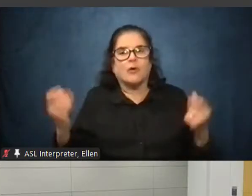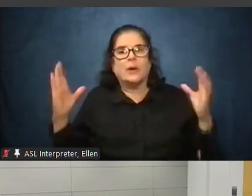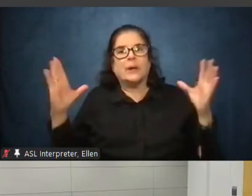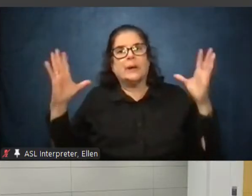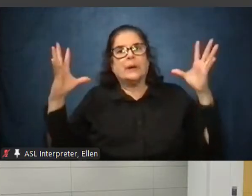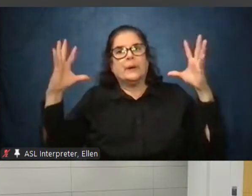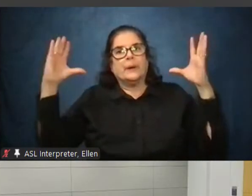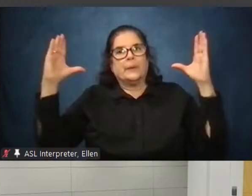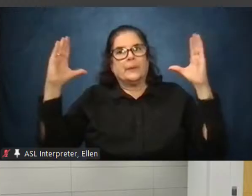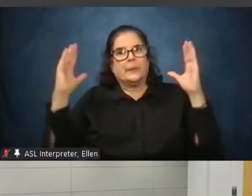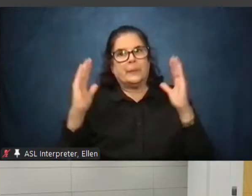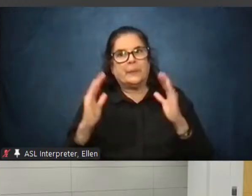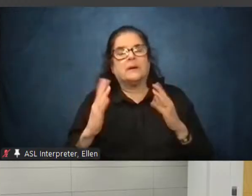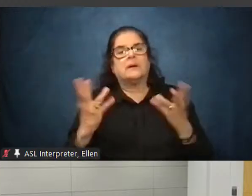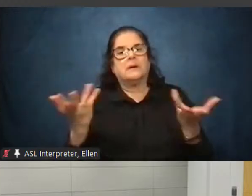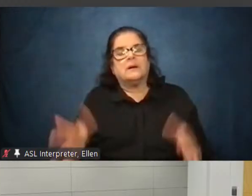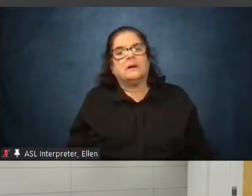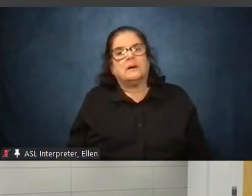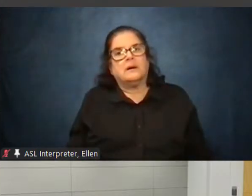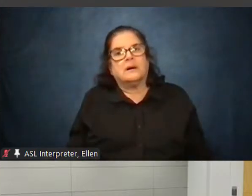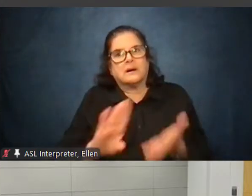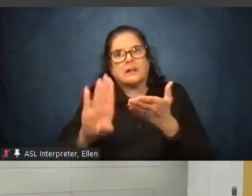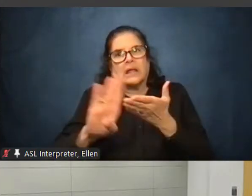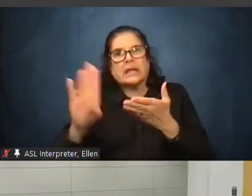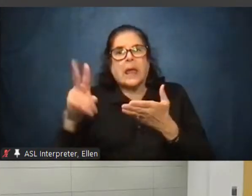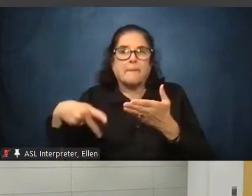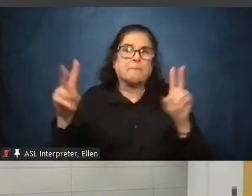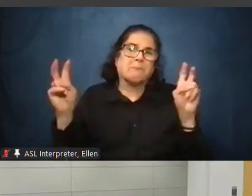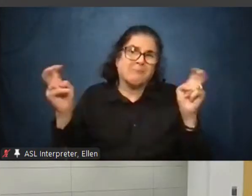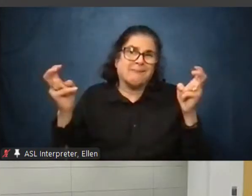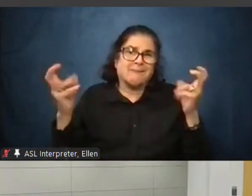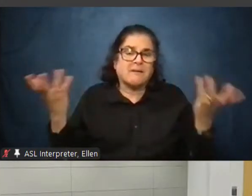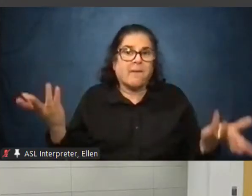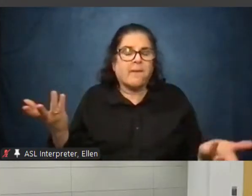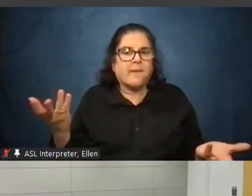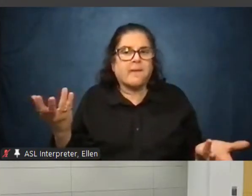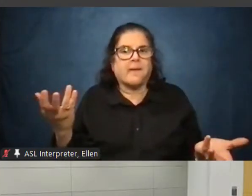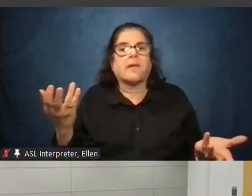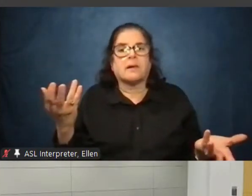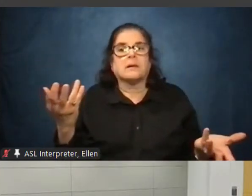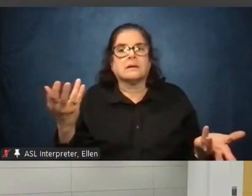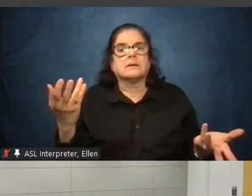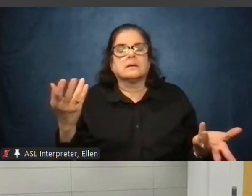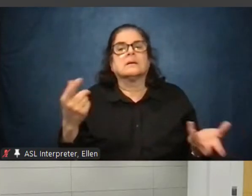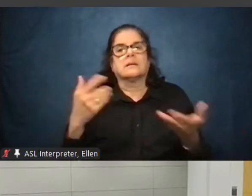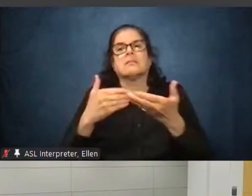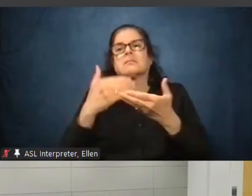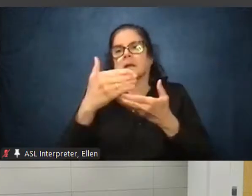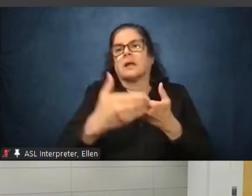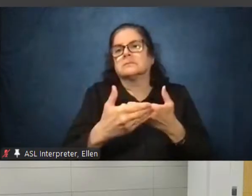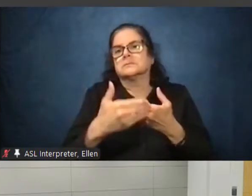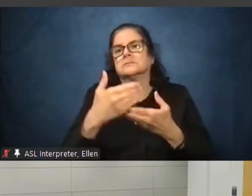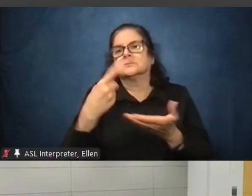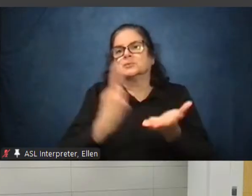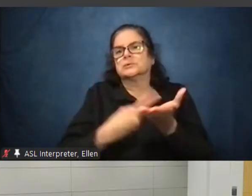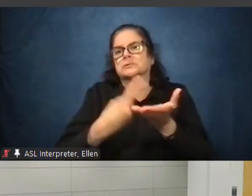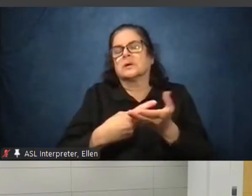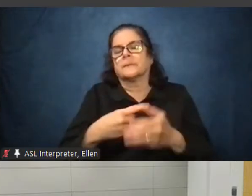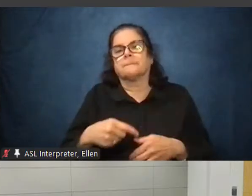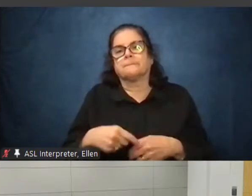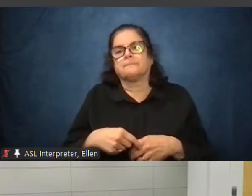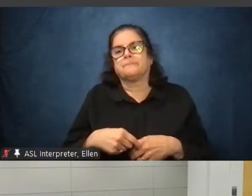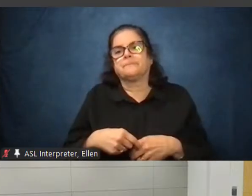just kind of using a parochial term, clean up around the bus stops? And I think that would be the right next step from there, because I also want to make sure that we're